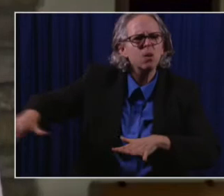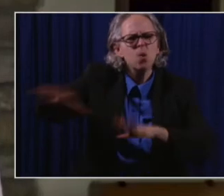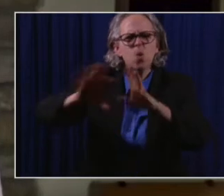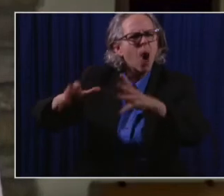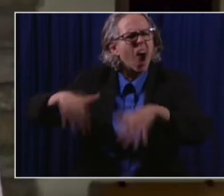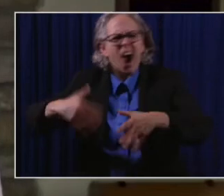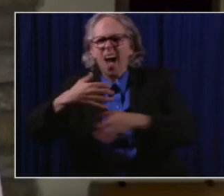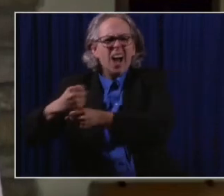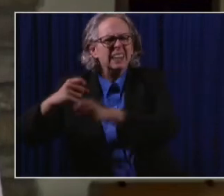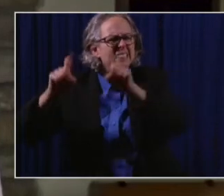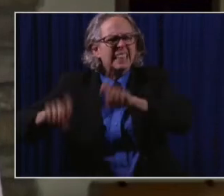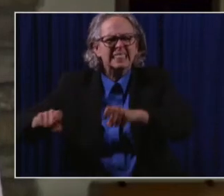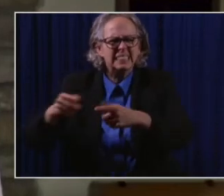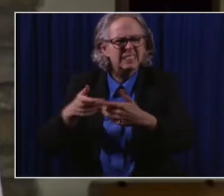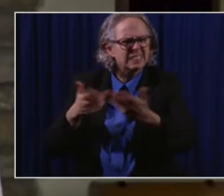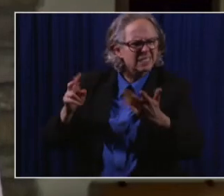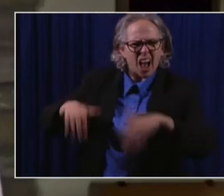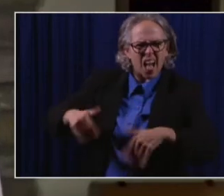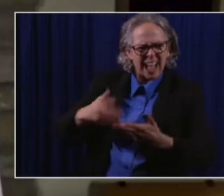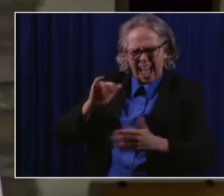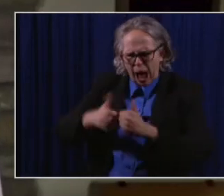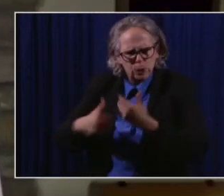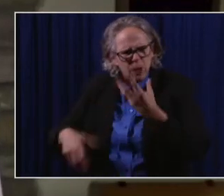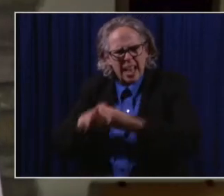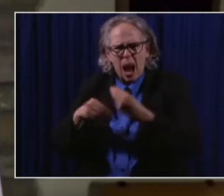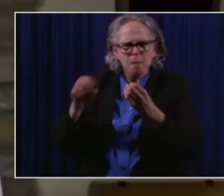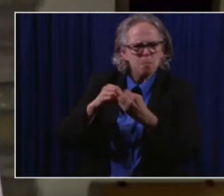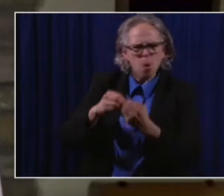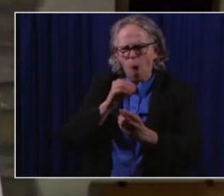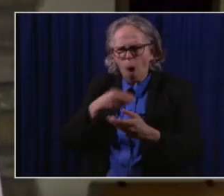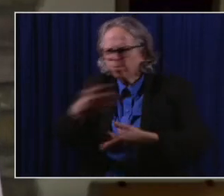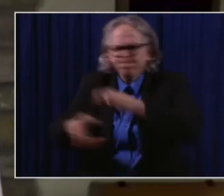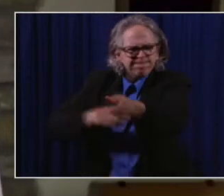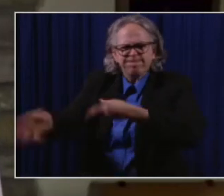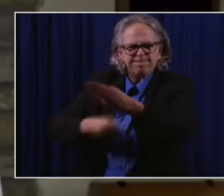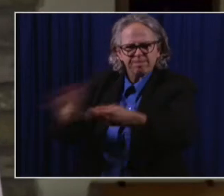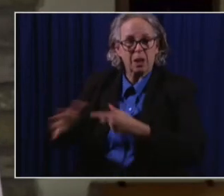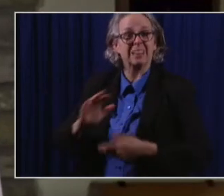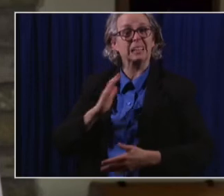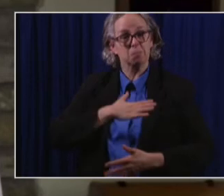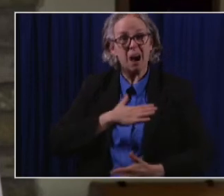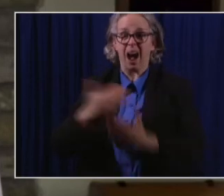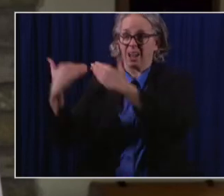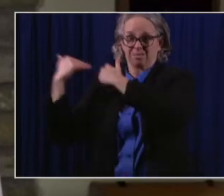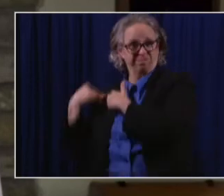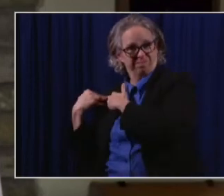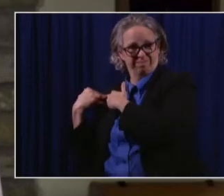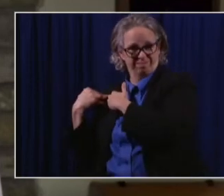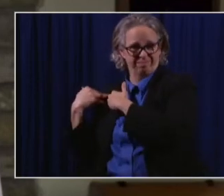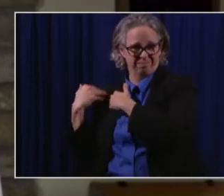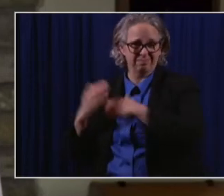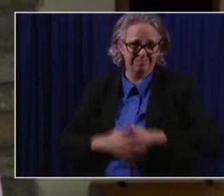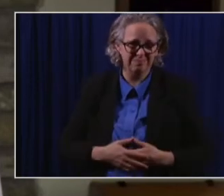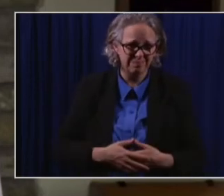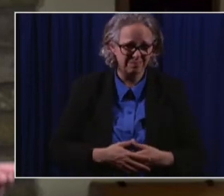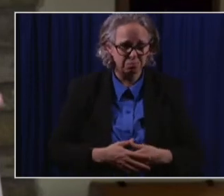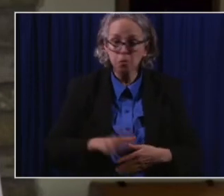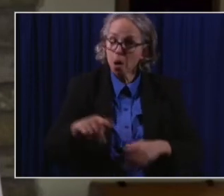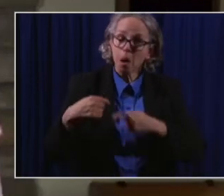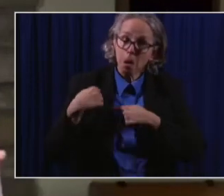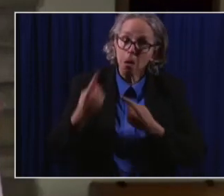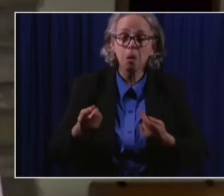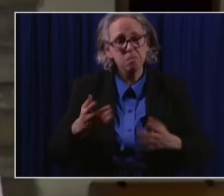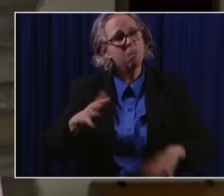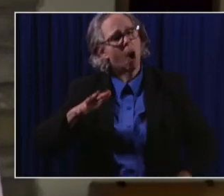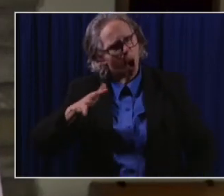at other ways to get more testing. So that's on us. Things are going okay. We just need to keep kicking it